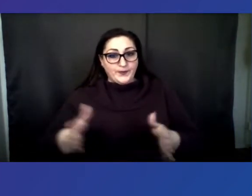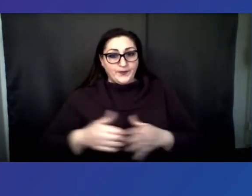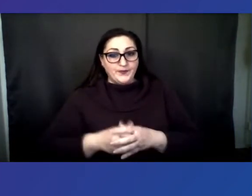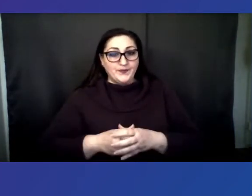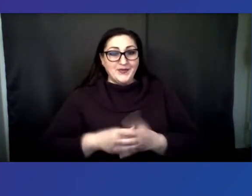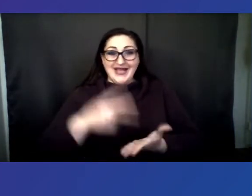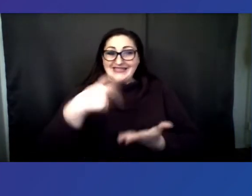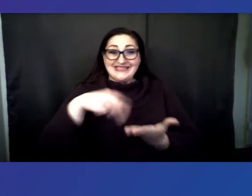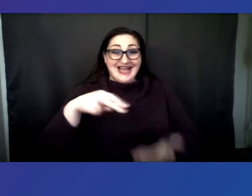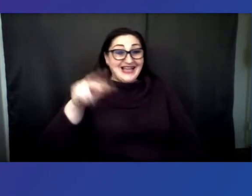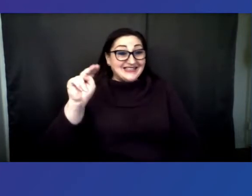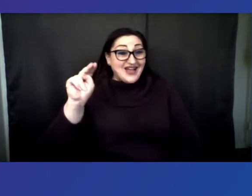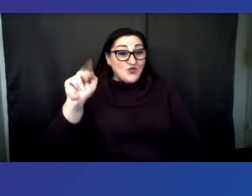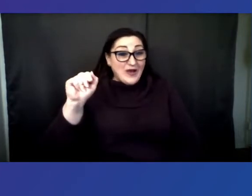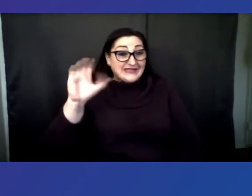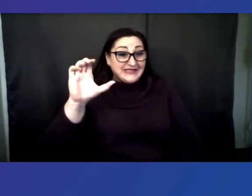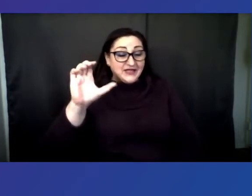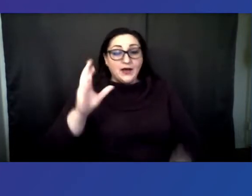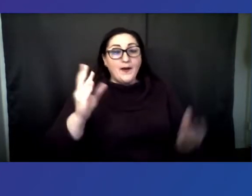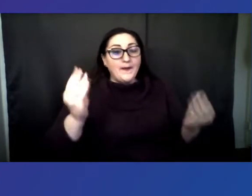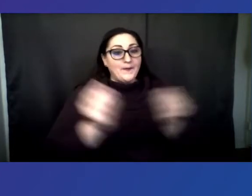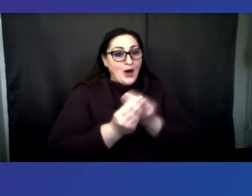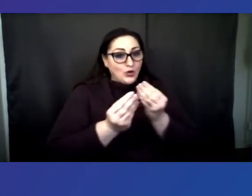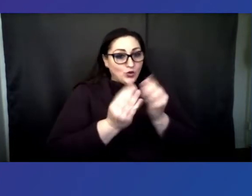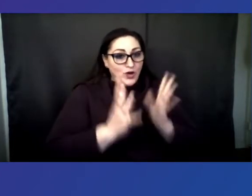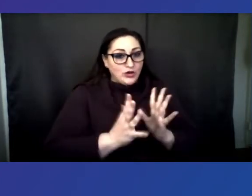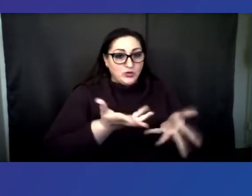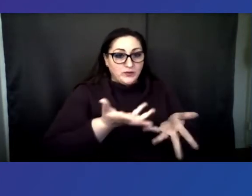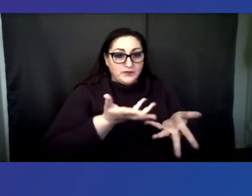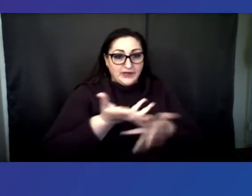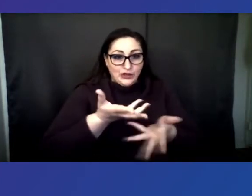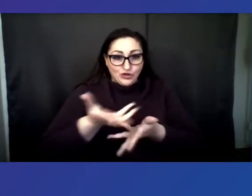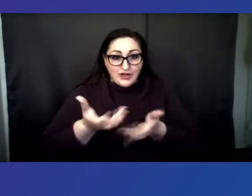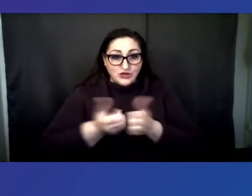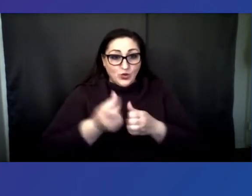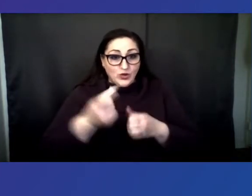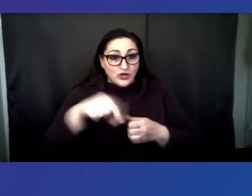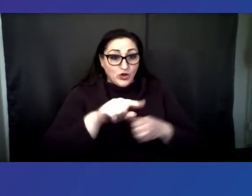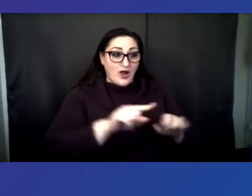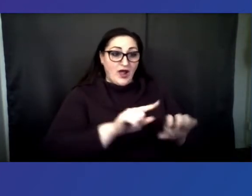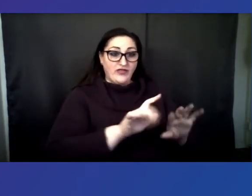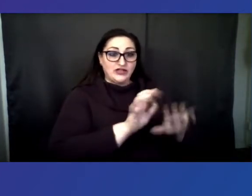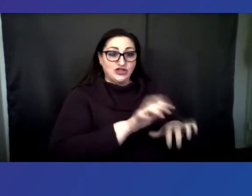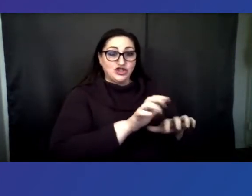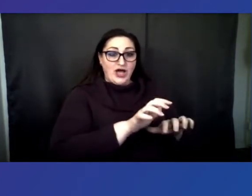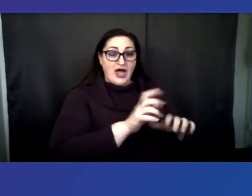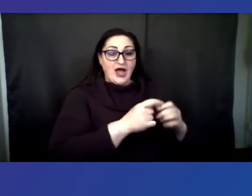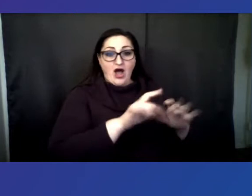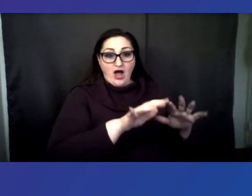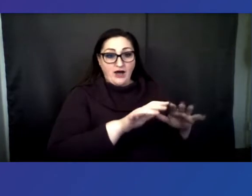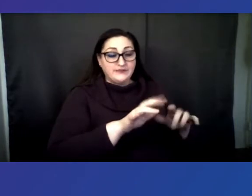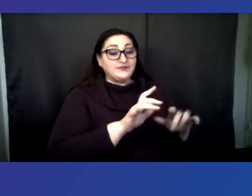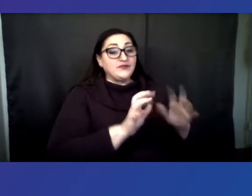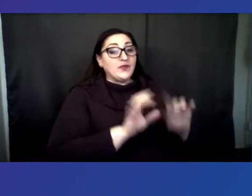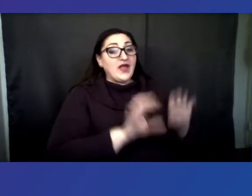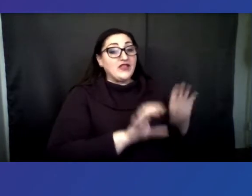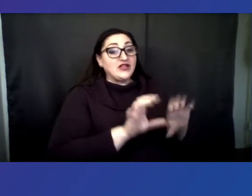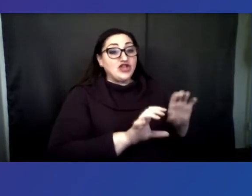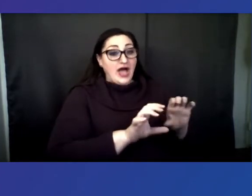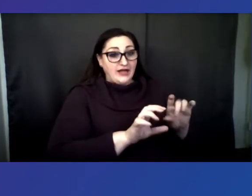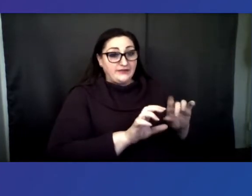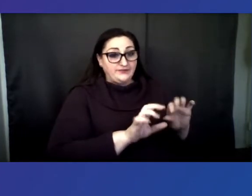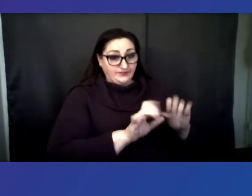NYC moderators will be interacting with you in the chat audience. There will not be dedicated time